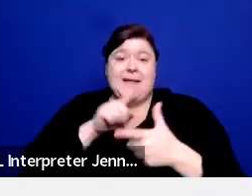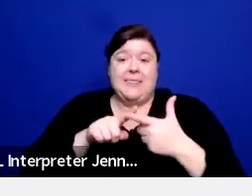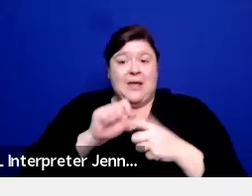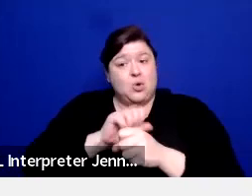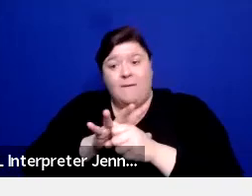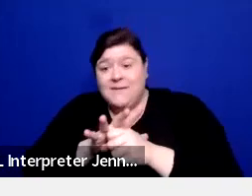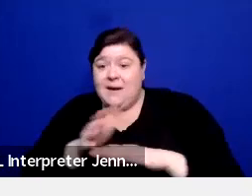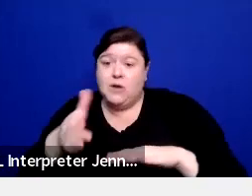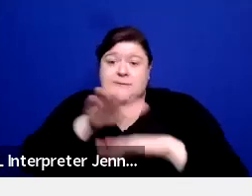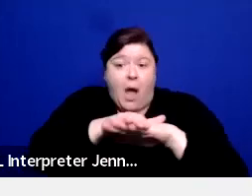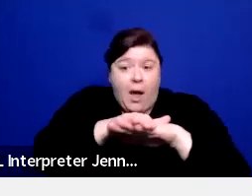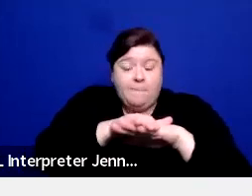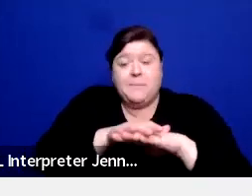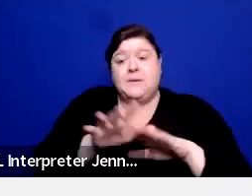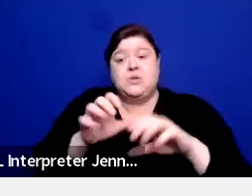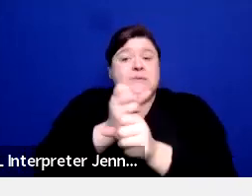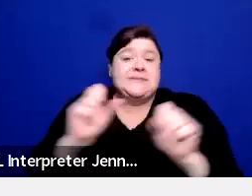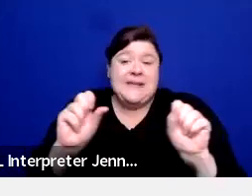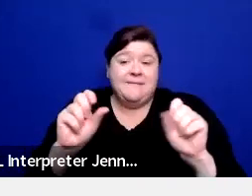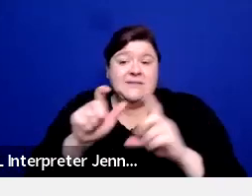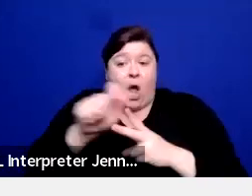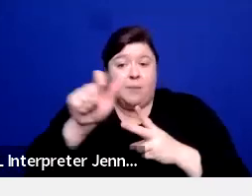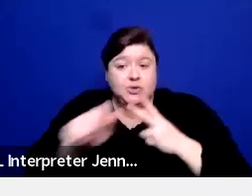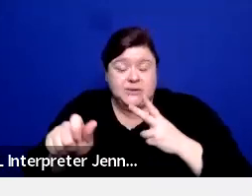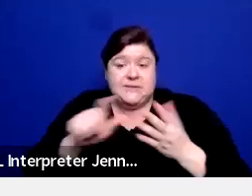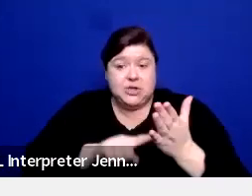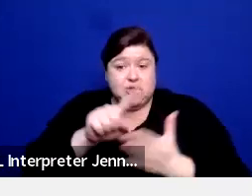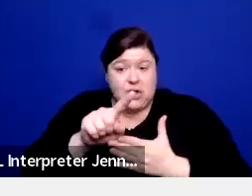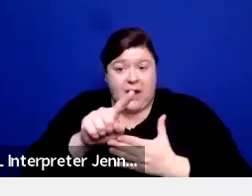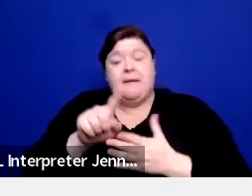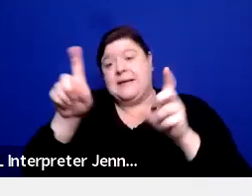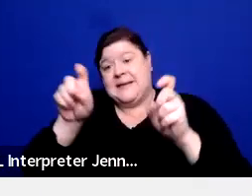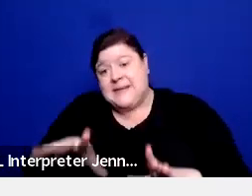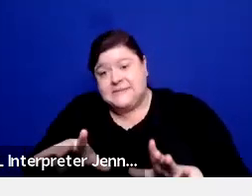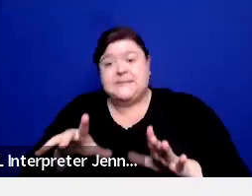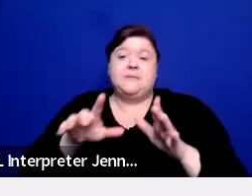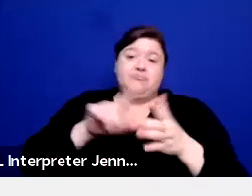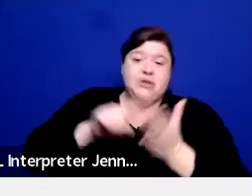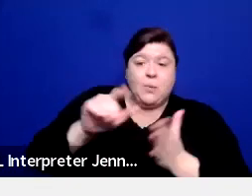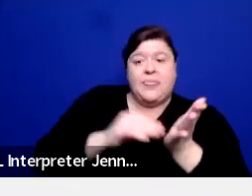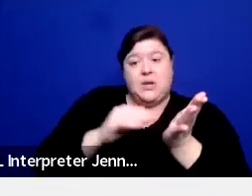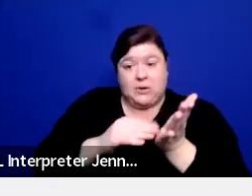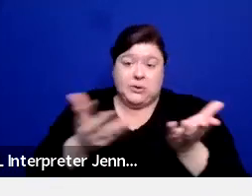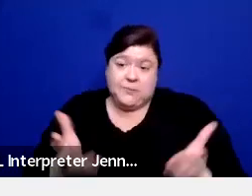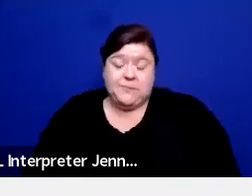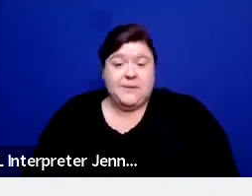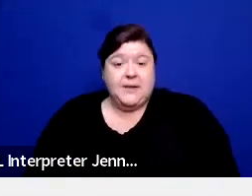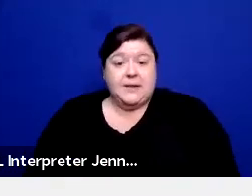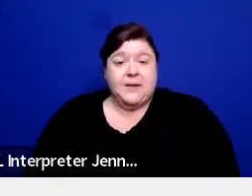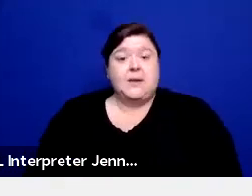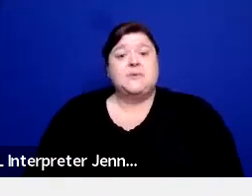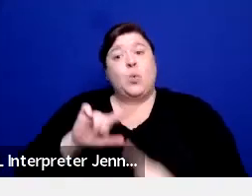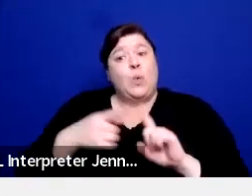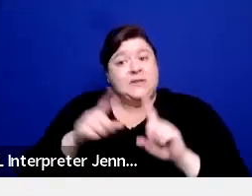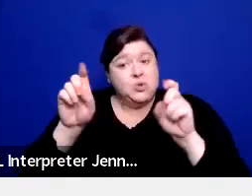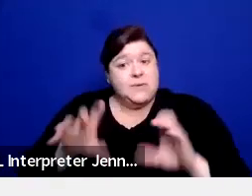So sort of the safest option is to check with their healthcare provider and to get them tested. So this leads to the question of when to test for COVID.